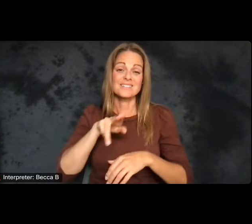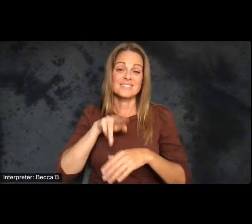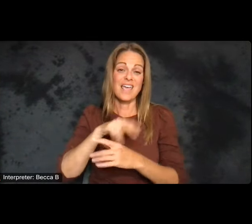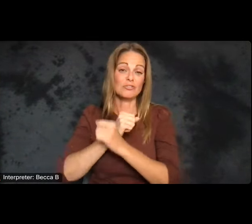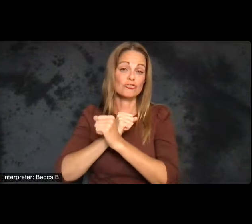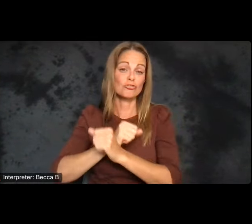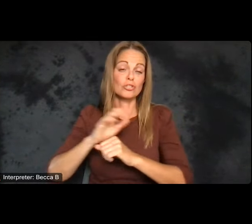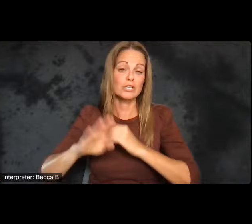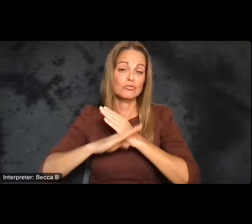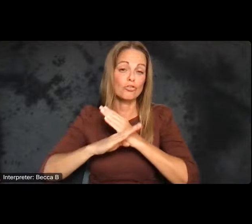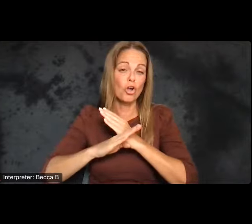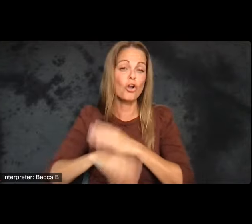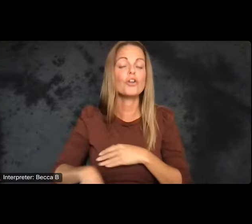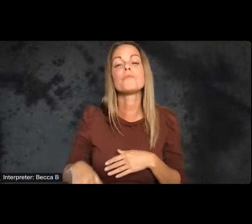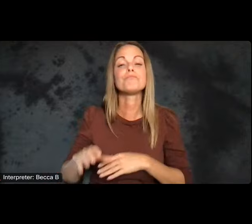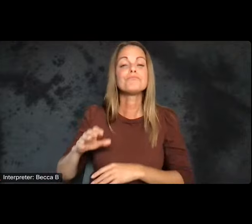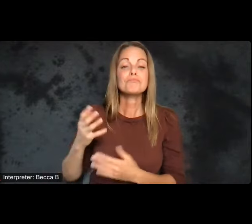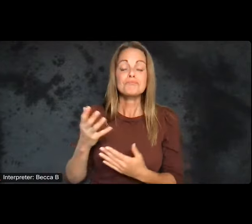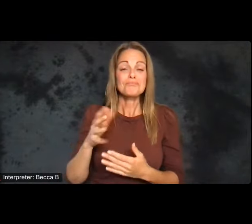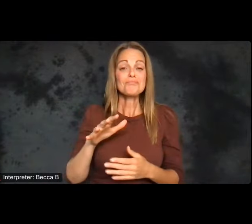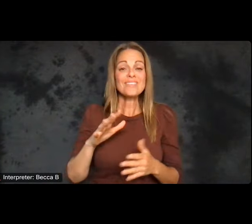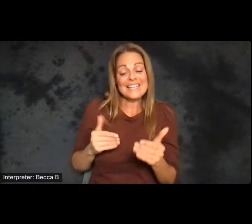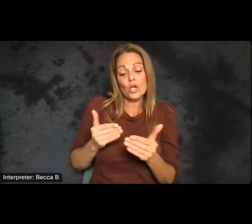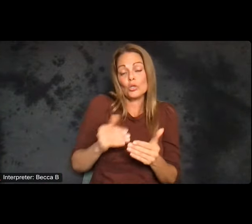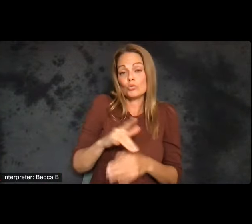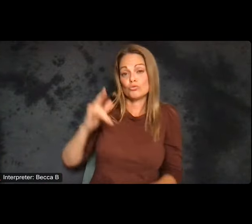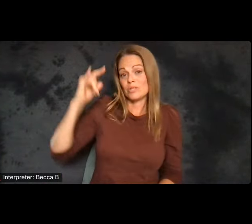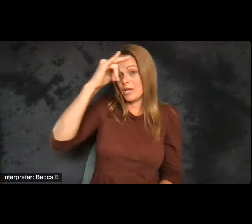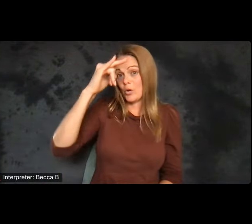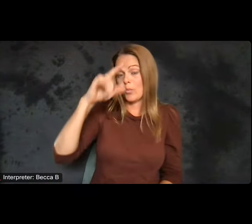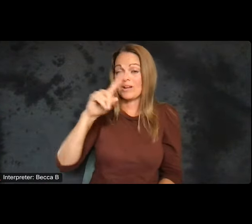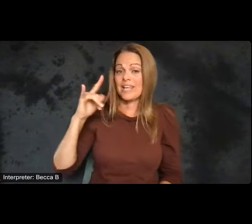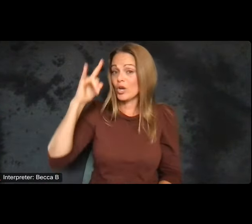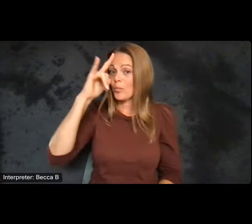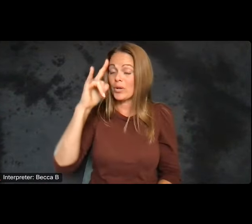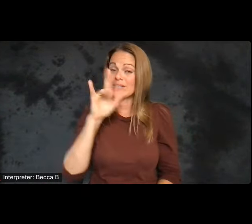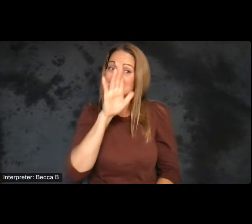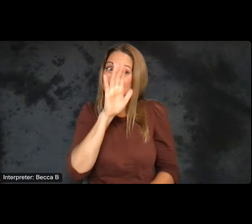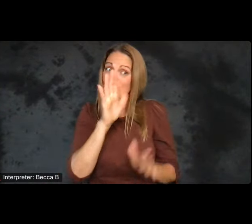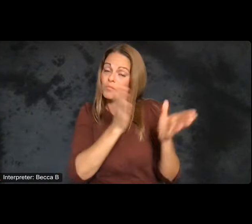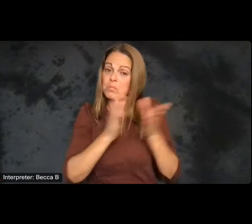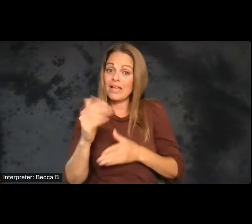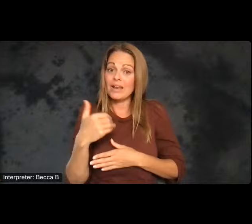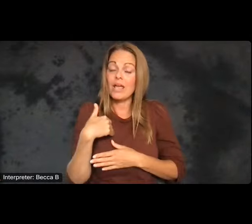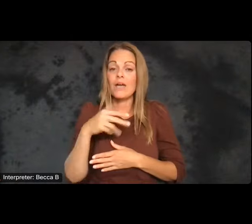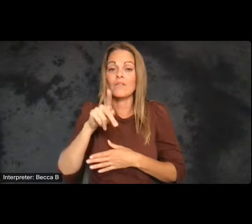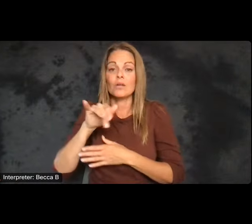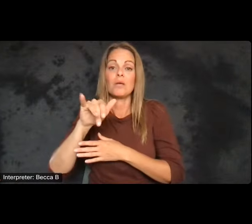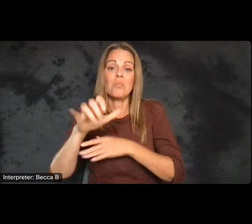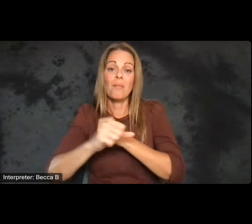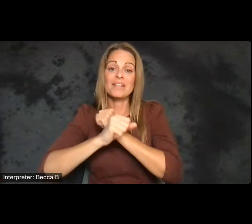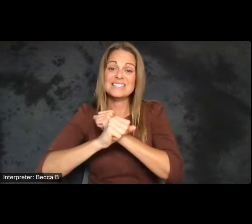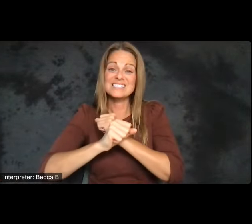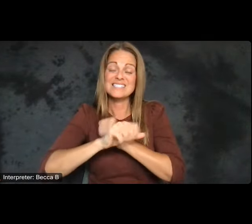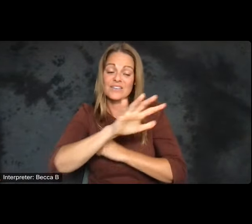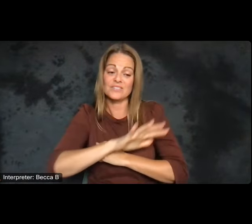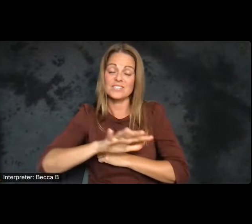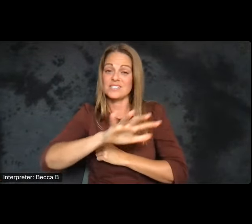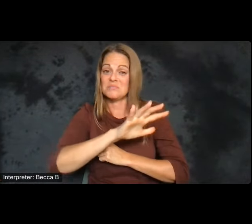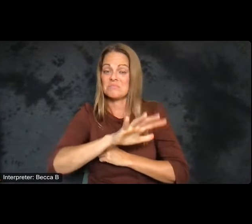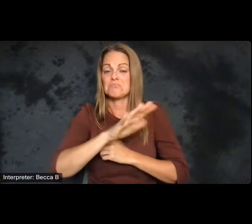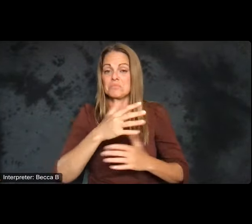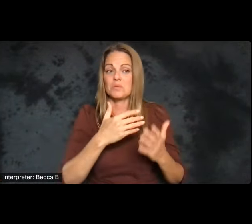the airport. And the airport has its own plans to increase public safety agency presence, whether it's local or